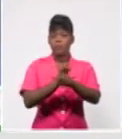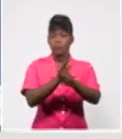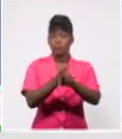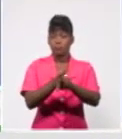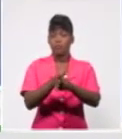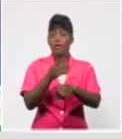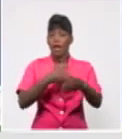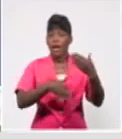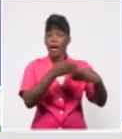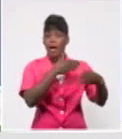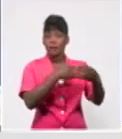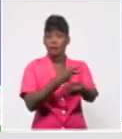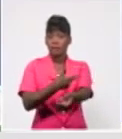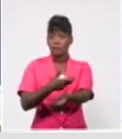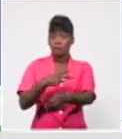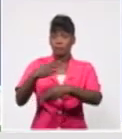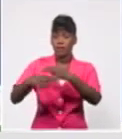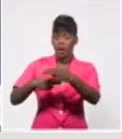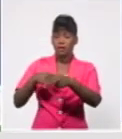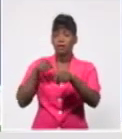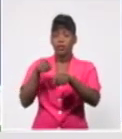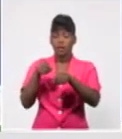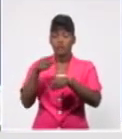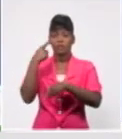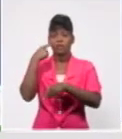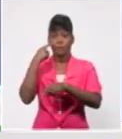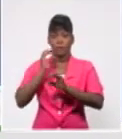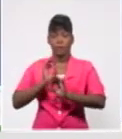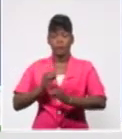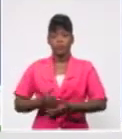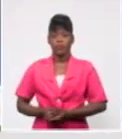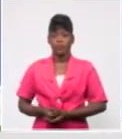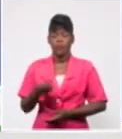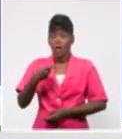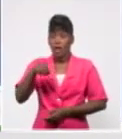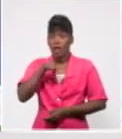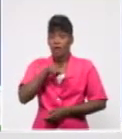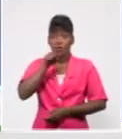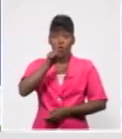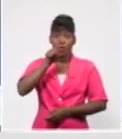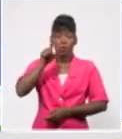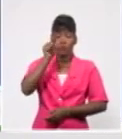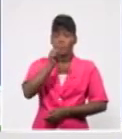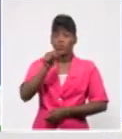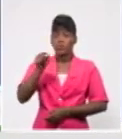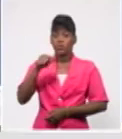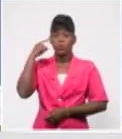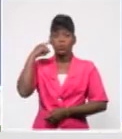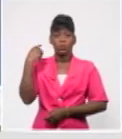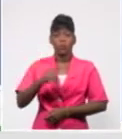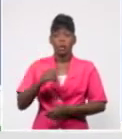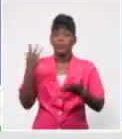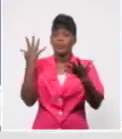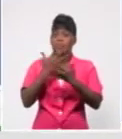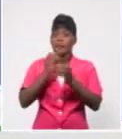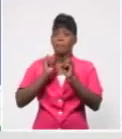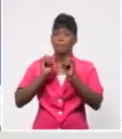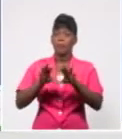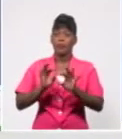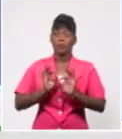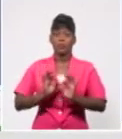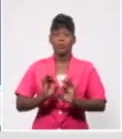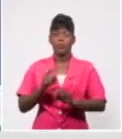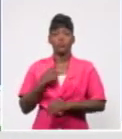date. This is a specific feature of the disease which makes difficult its control, meaning that the commitment